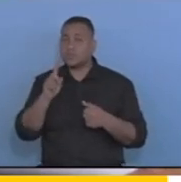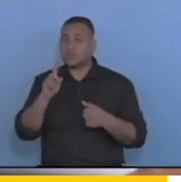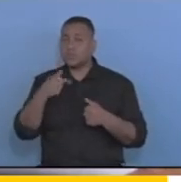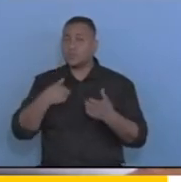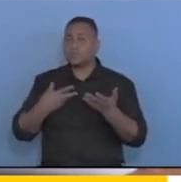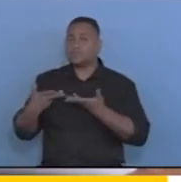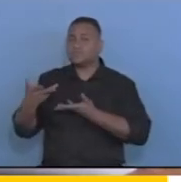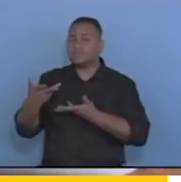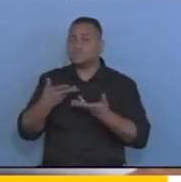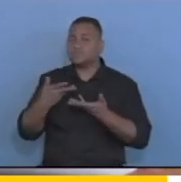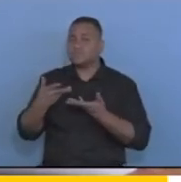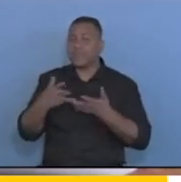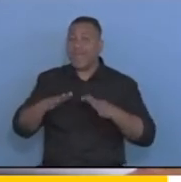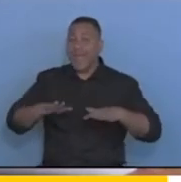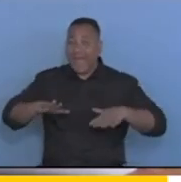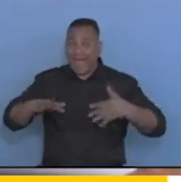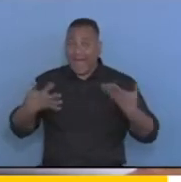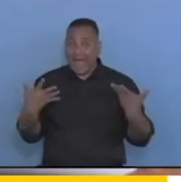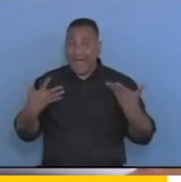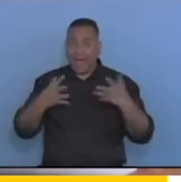how progressive things